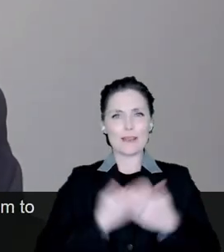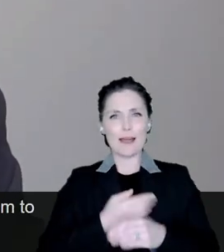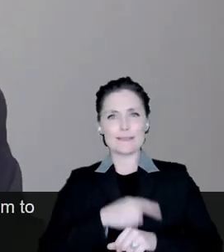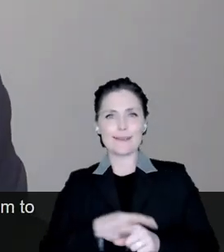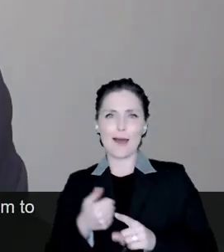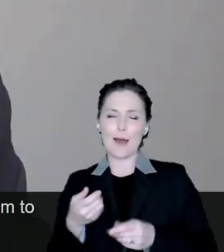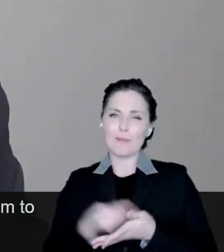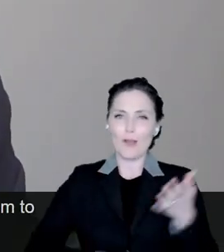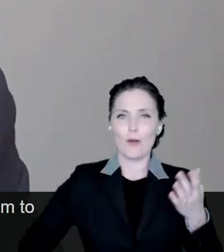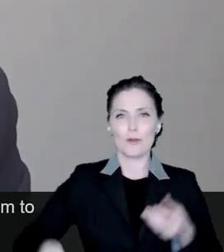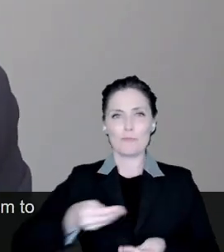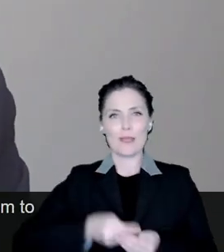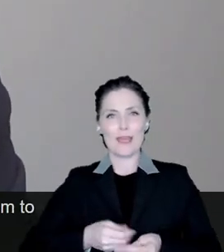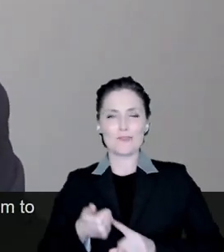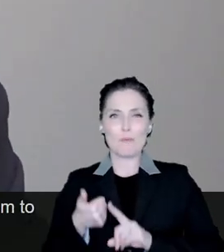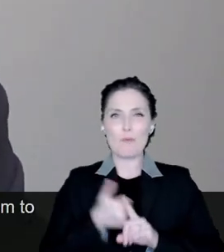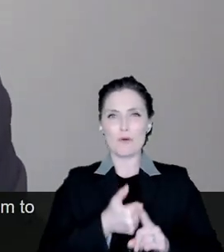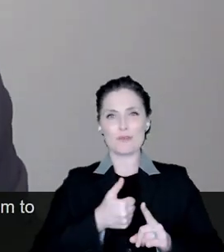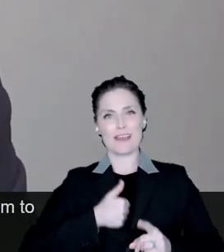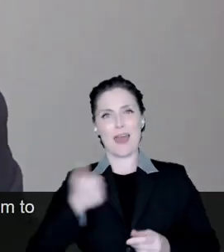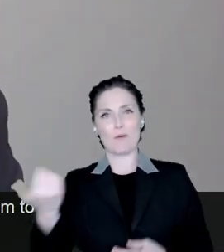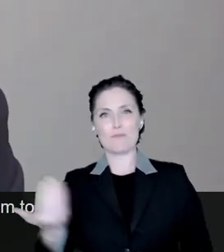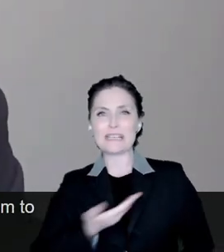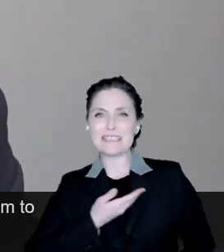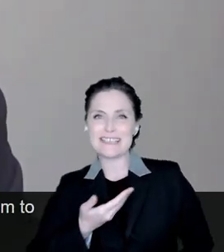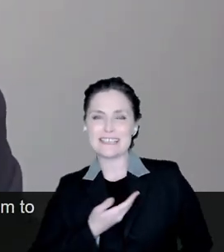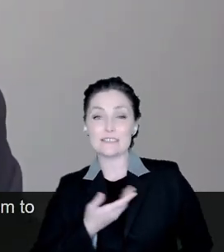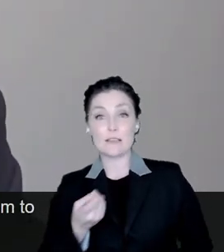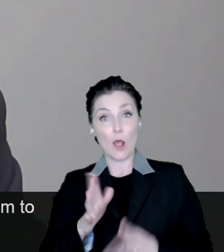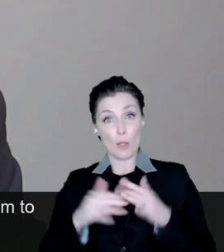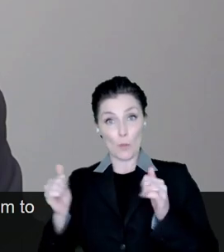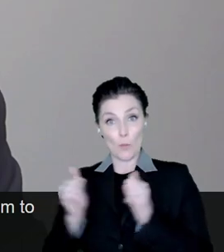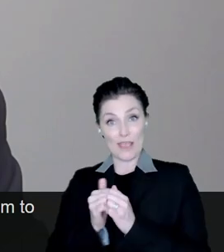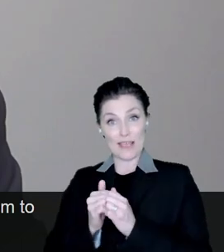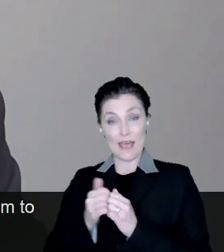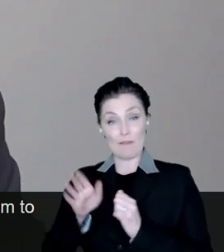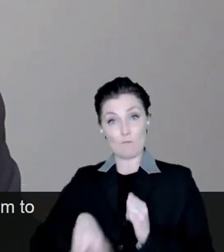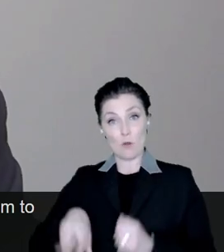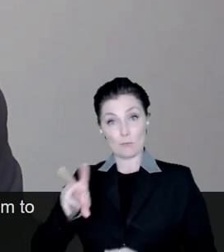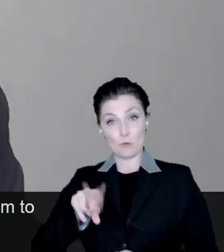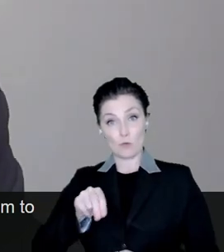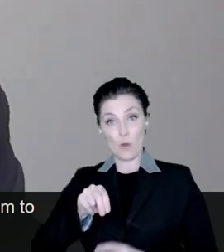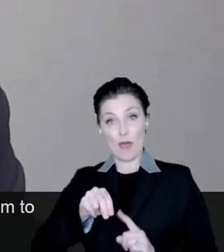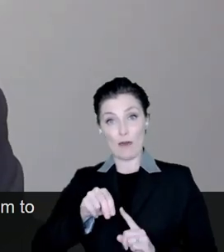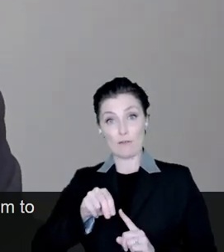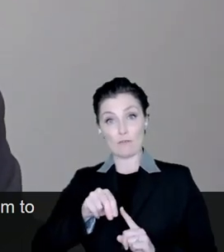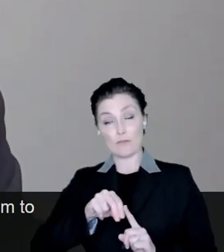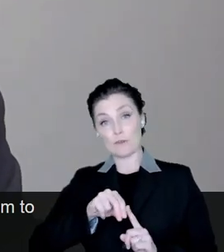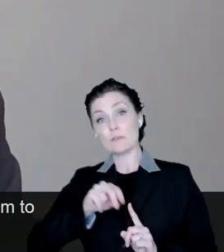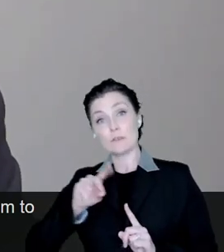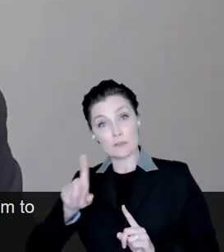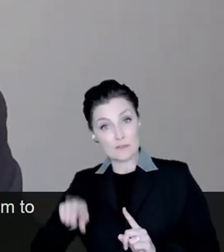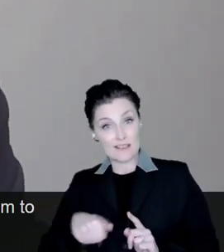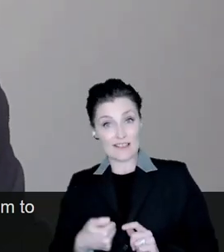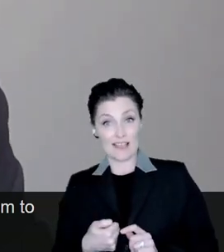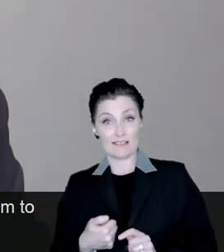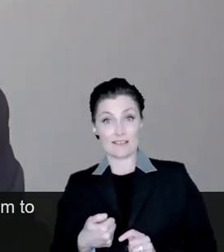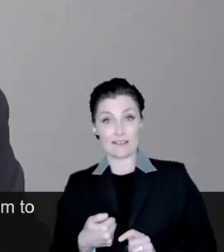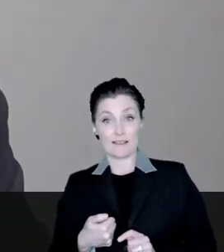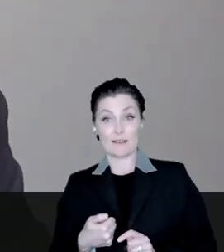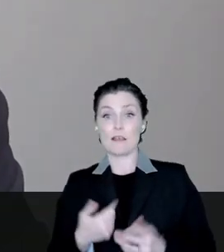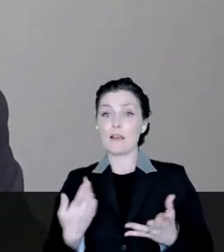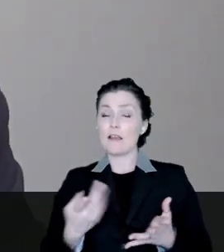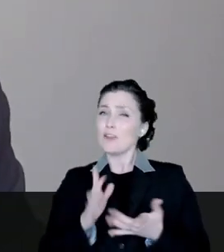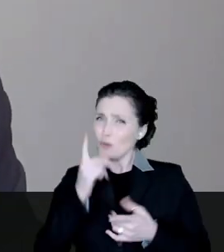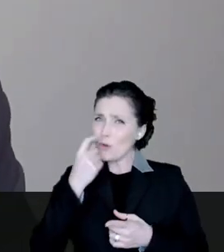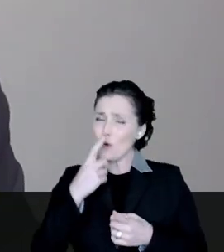our businesses. And at the weekend, it will be from 12 to 6. It's possible to be pro the environment,